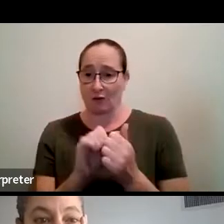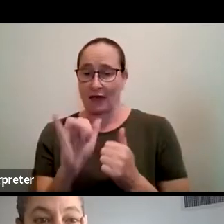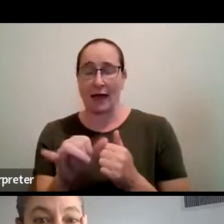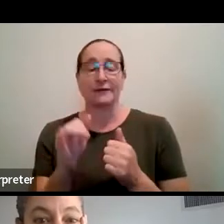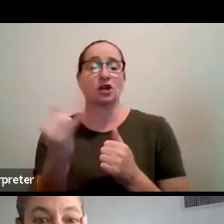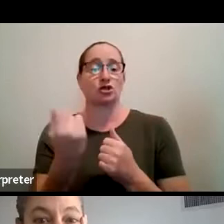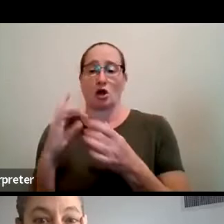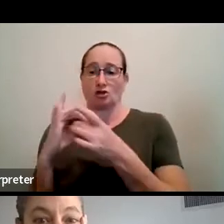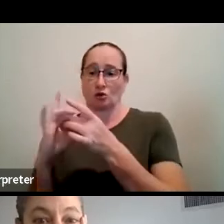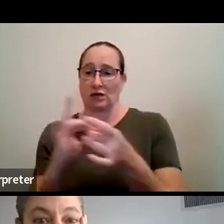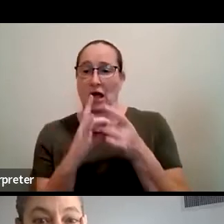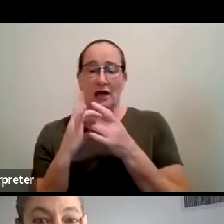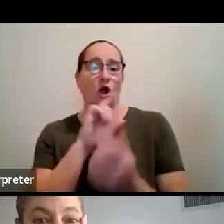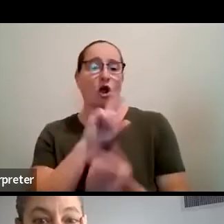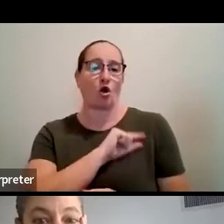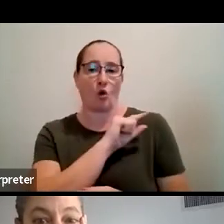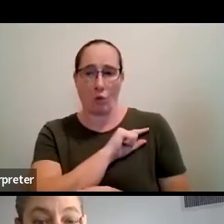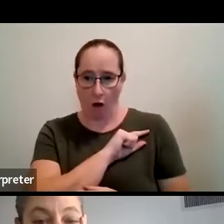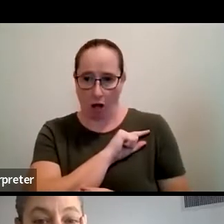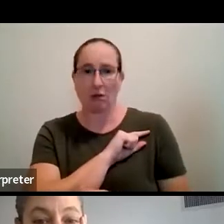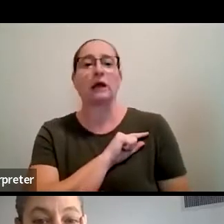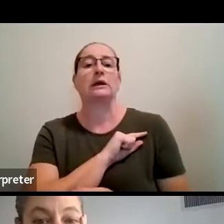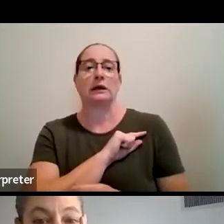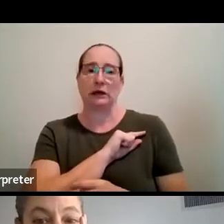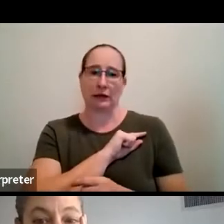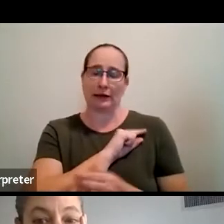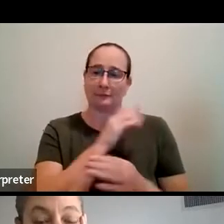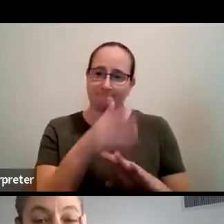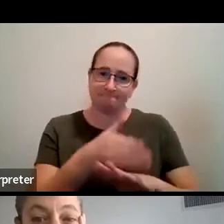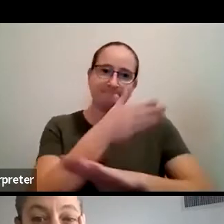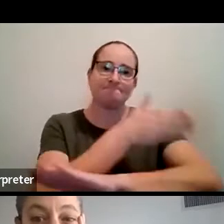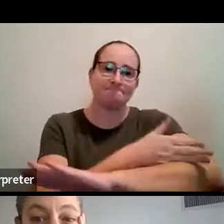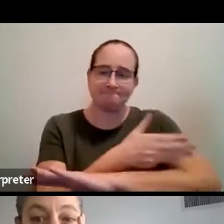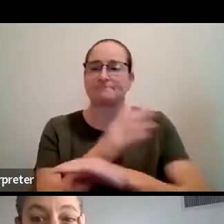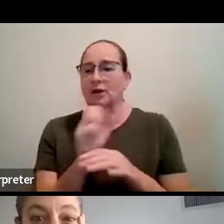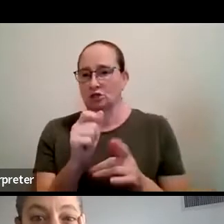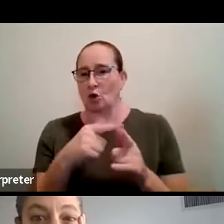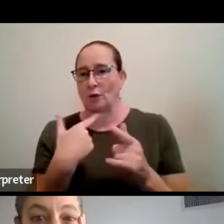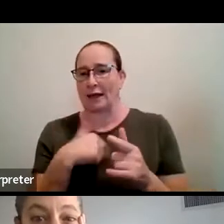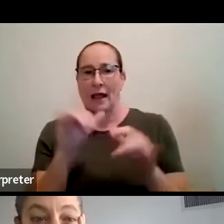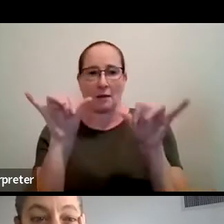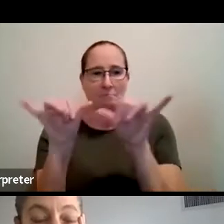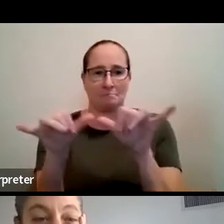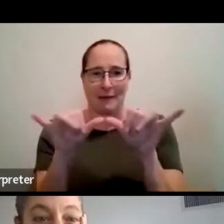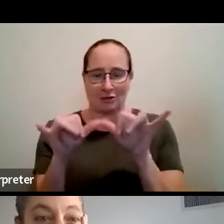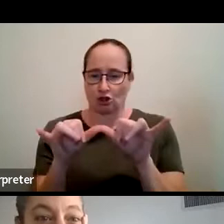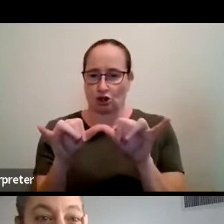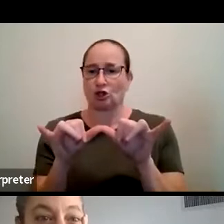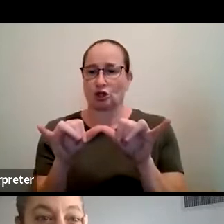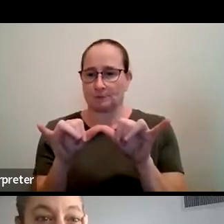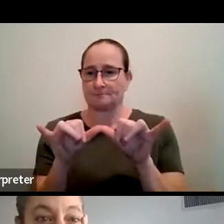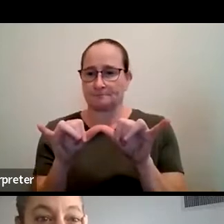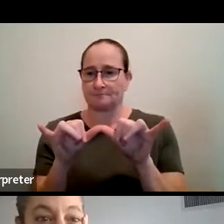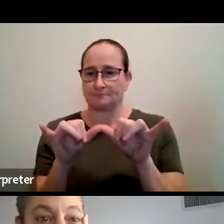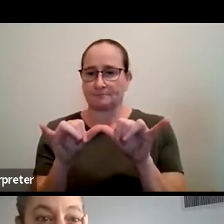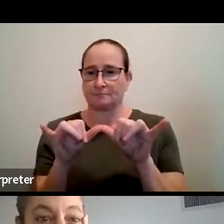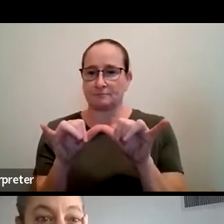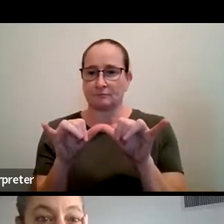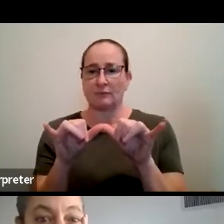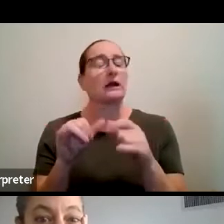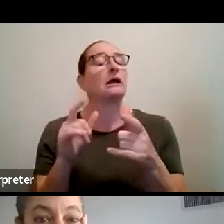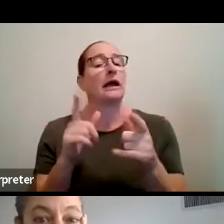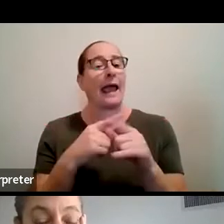tied to quality assurance and quality improvement so that we can measure. And in terms of